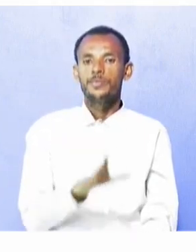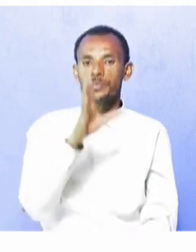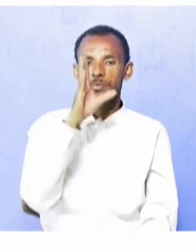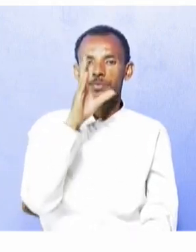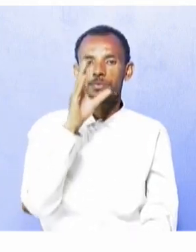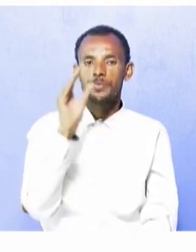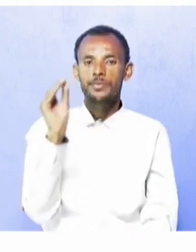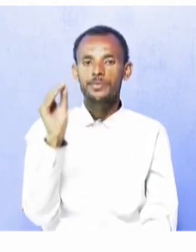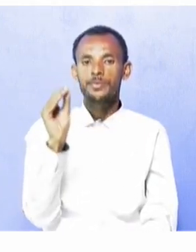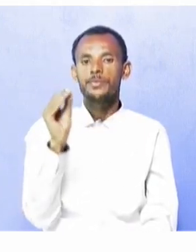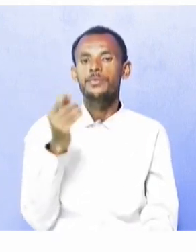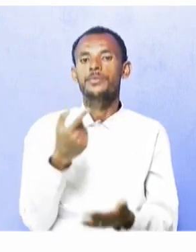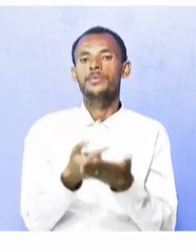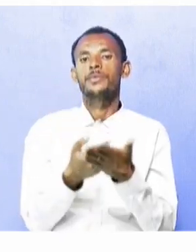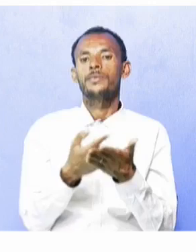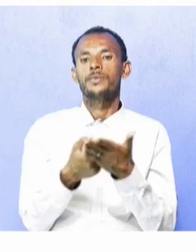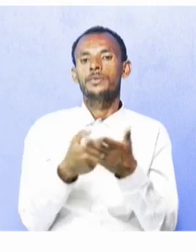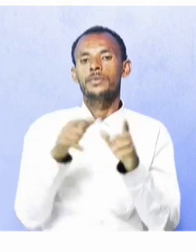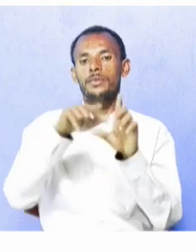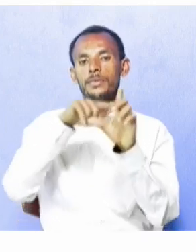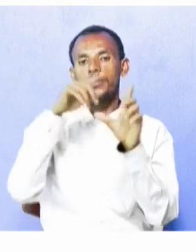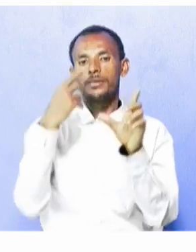And this one is